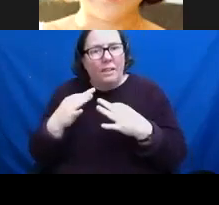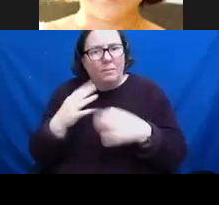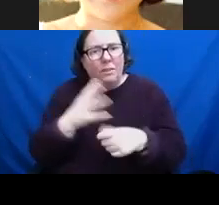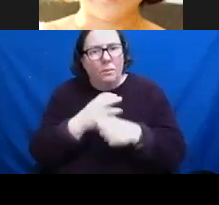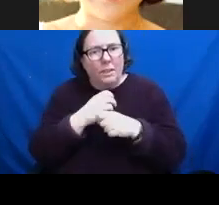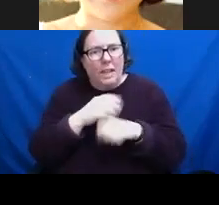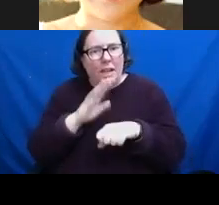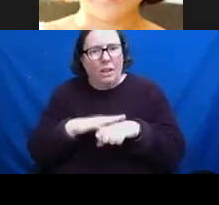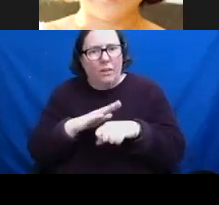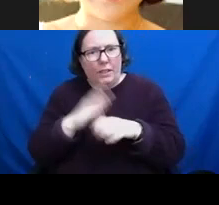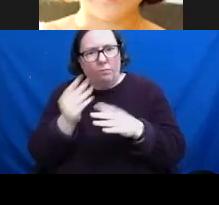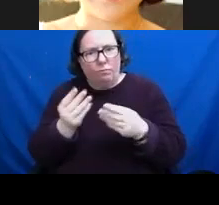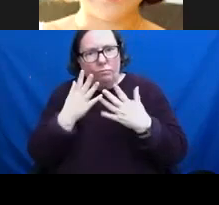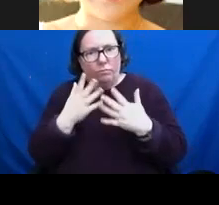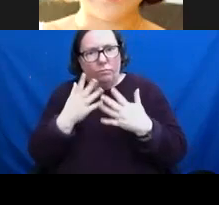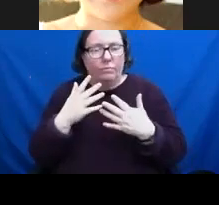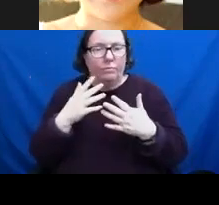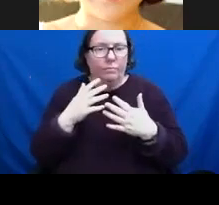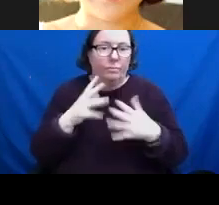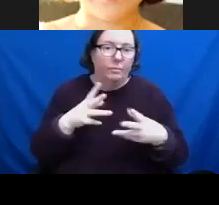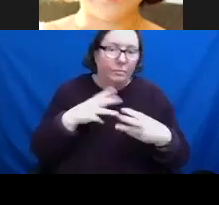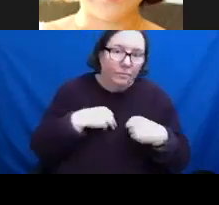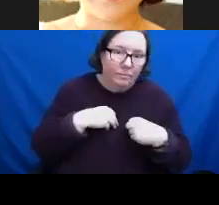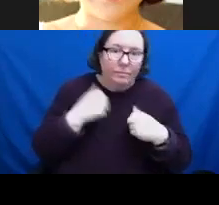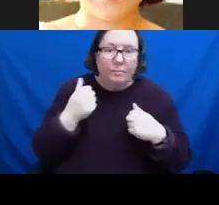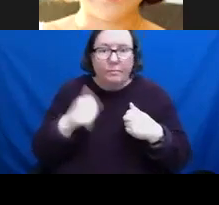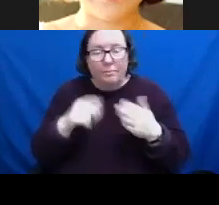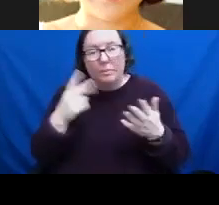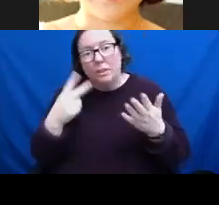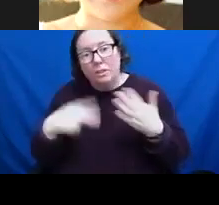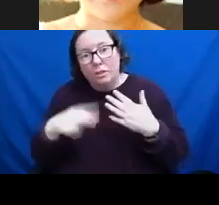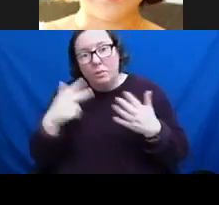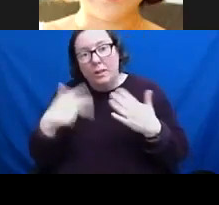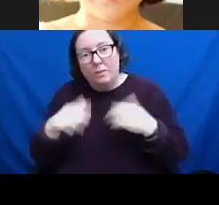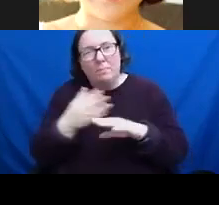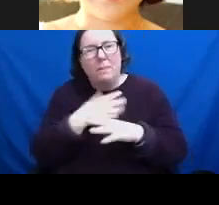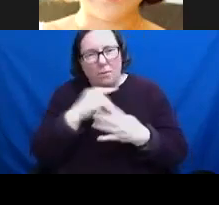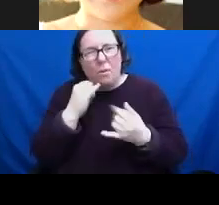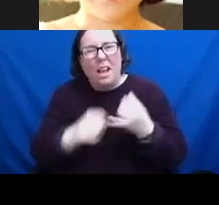receive notifications probably within the coming weeks, certainly before the end of March,